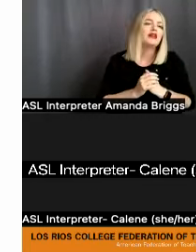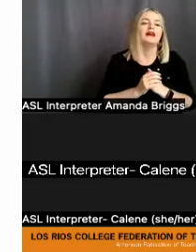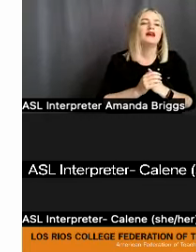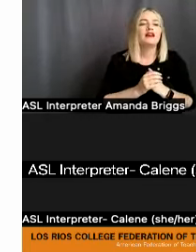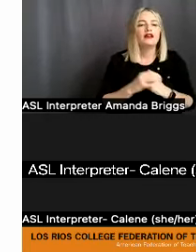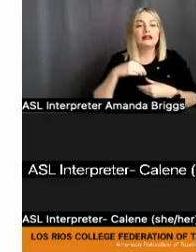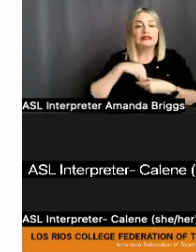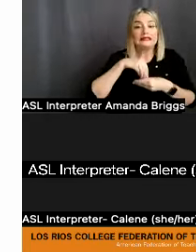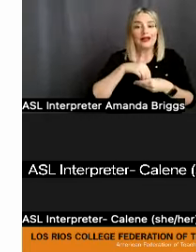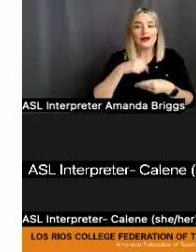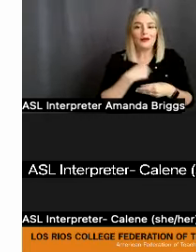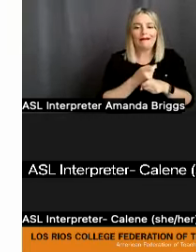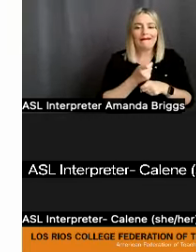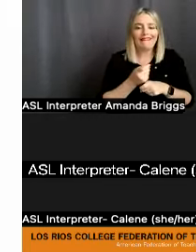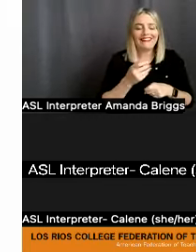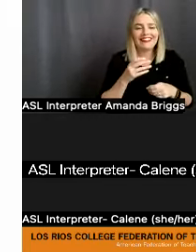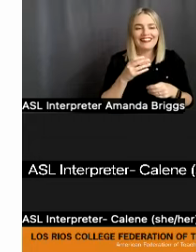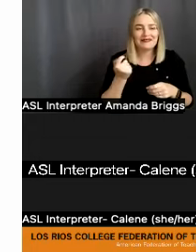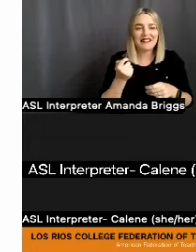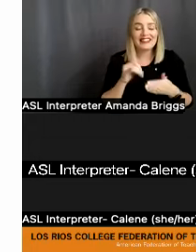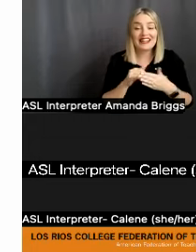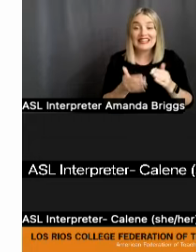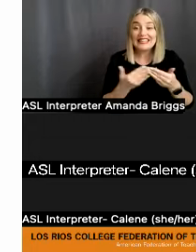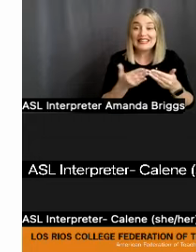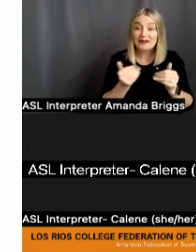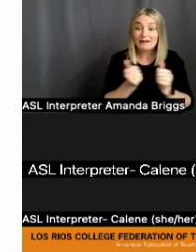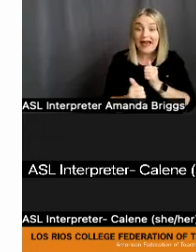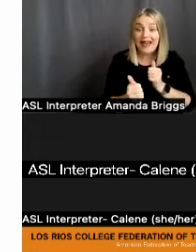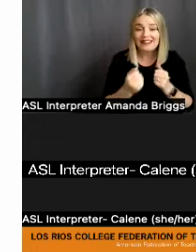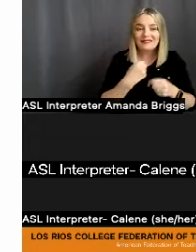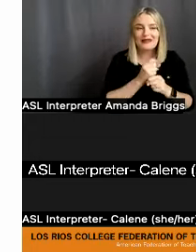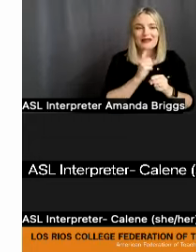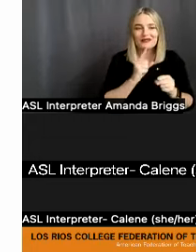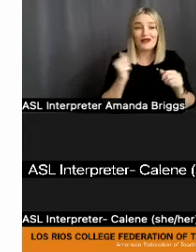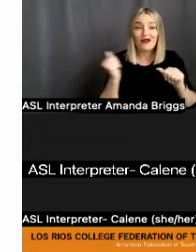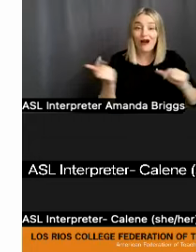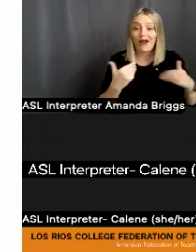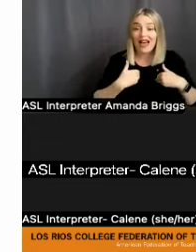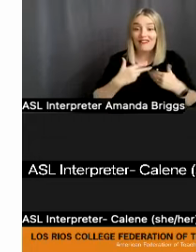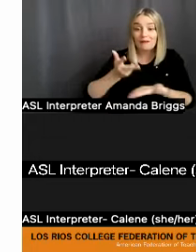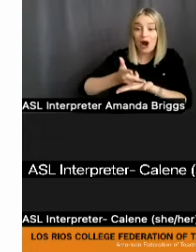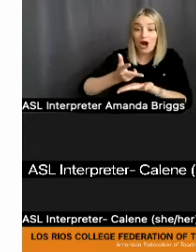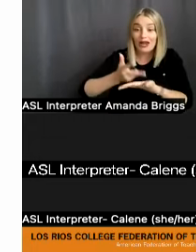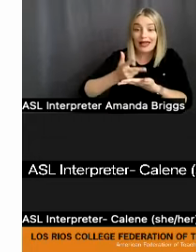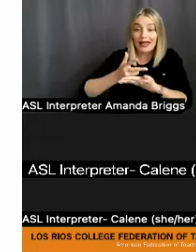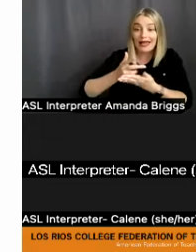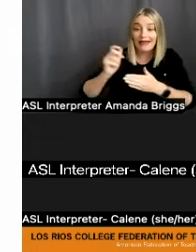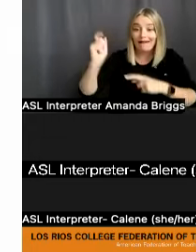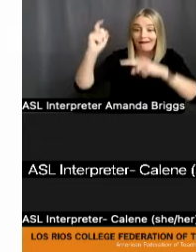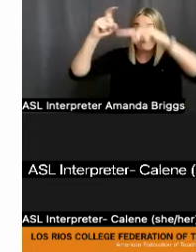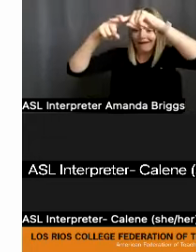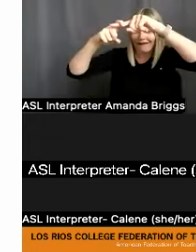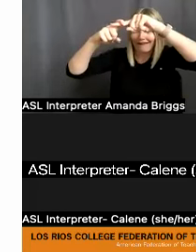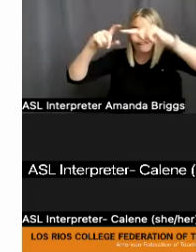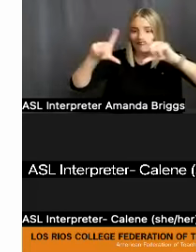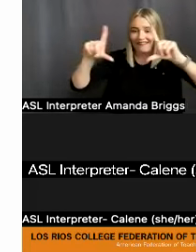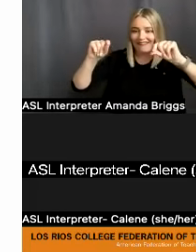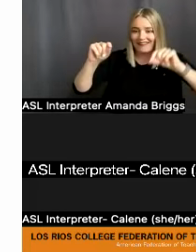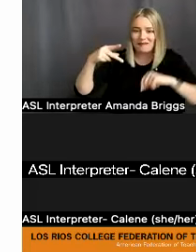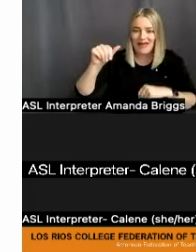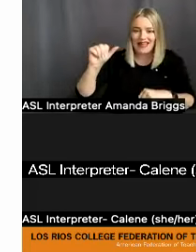of joked that the easiest thing to pass was going to be making sure that everyone had a parking pass. Before, the language had just simply had